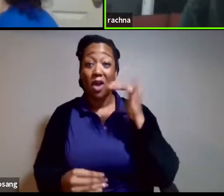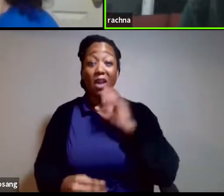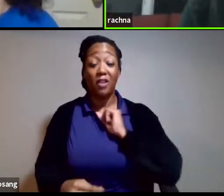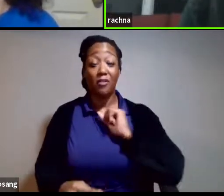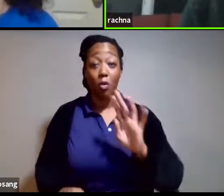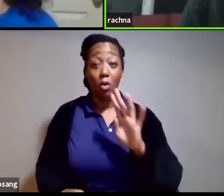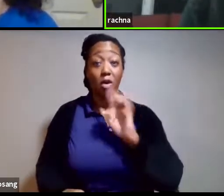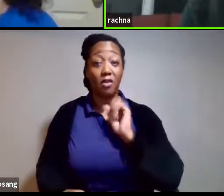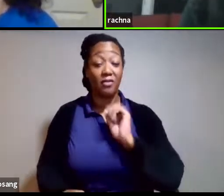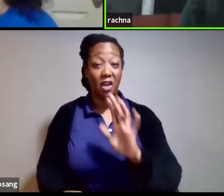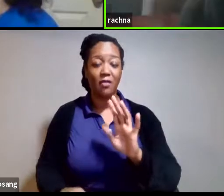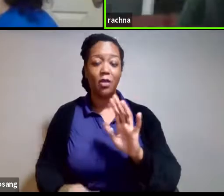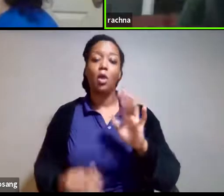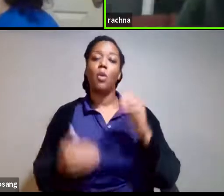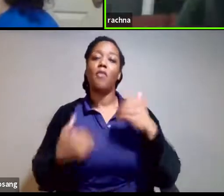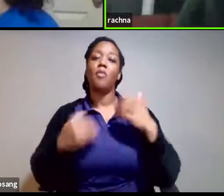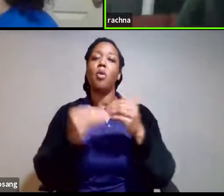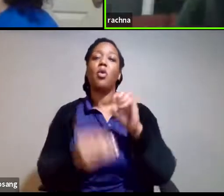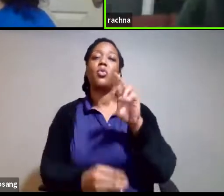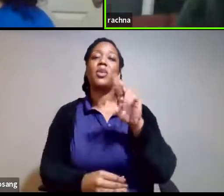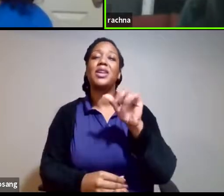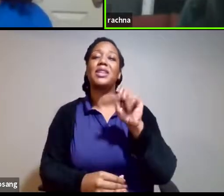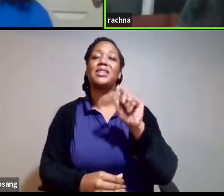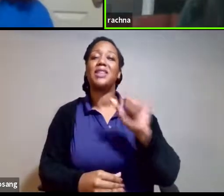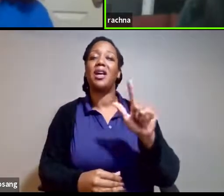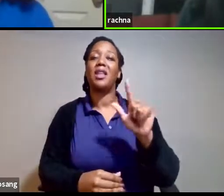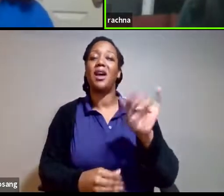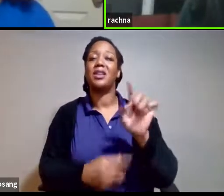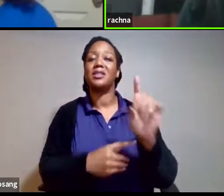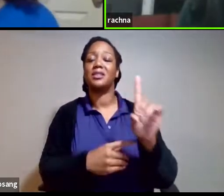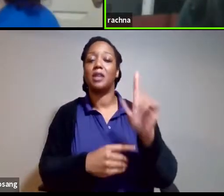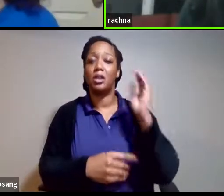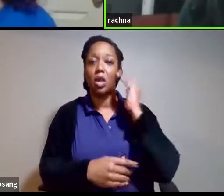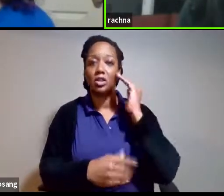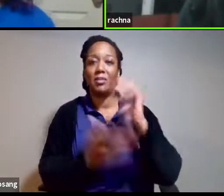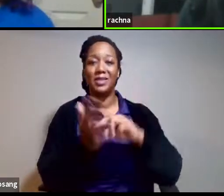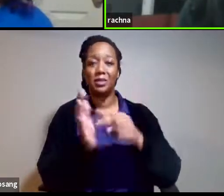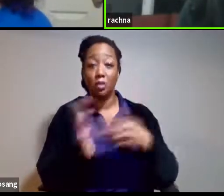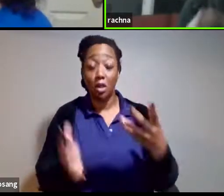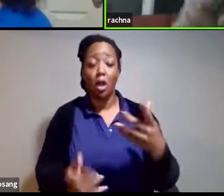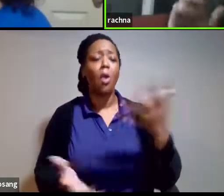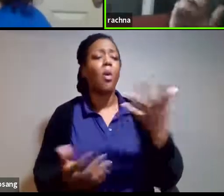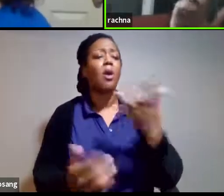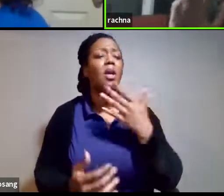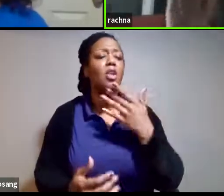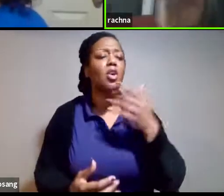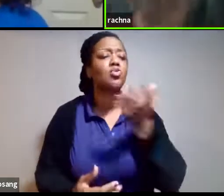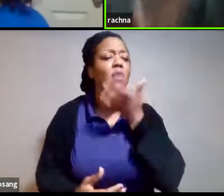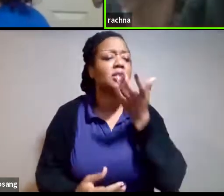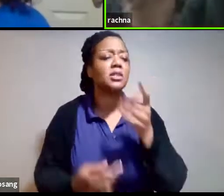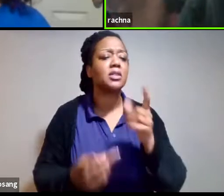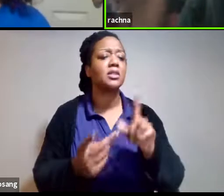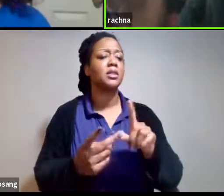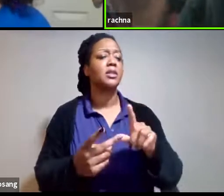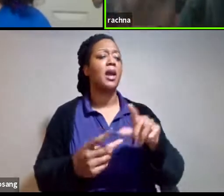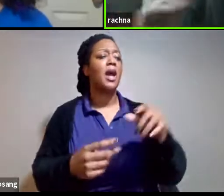crystallized knowledge. What color is grass? How many legs does a cow have? And then at age 7, 8, 9, we're looking at